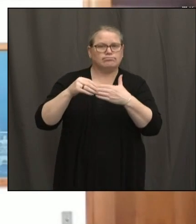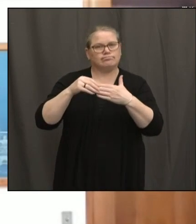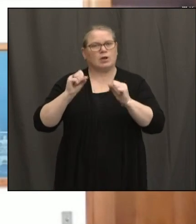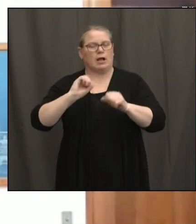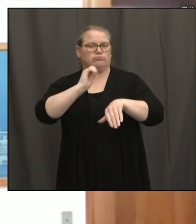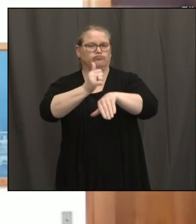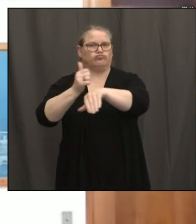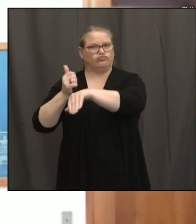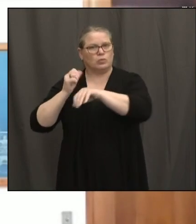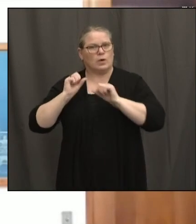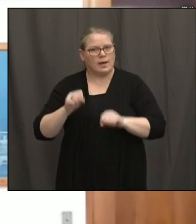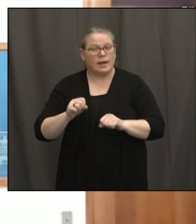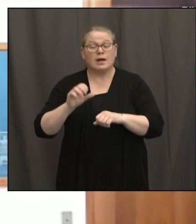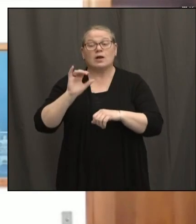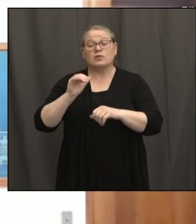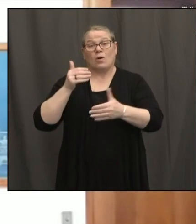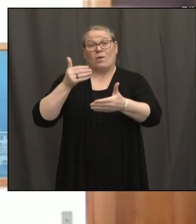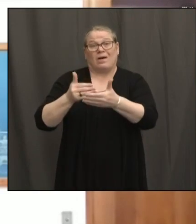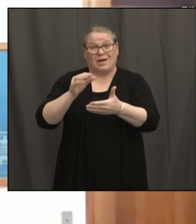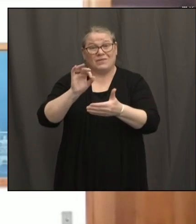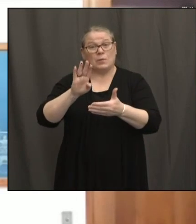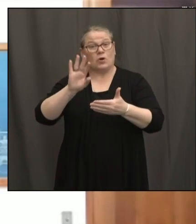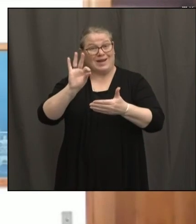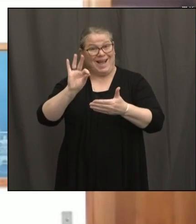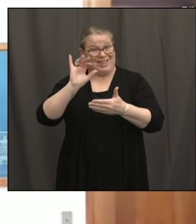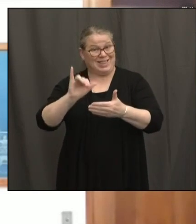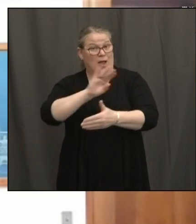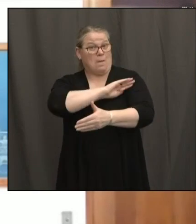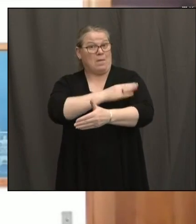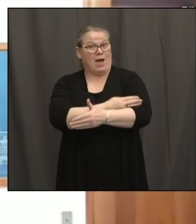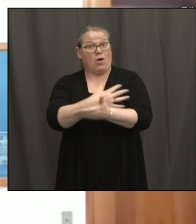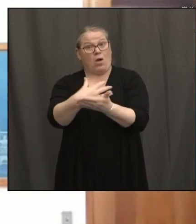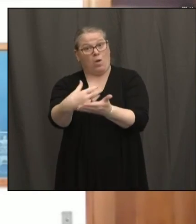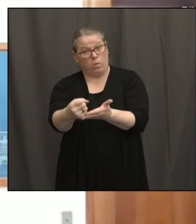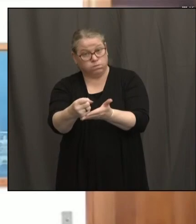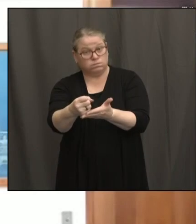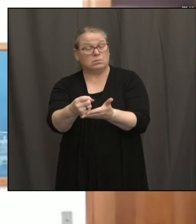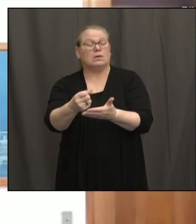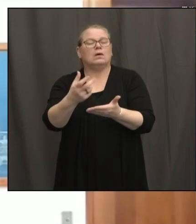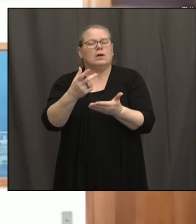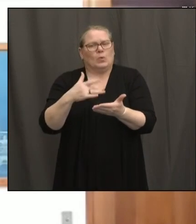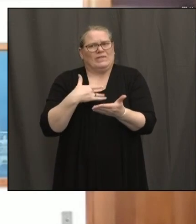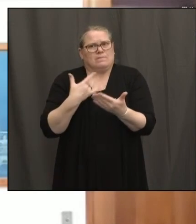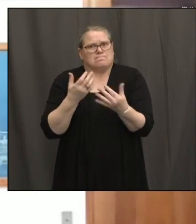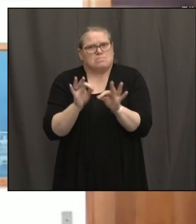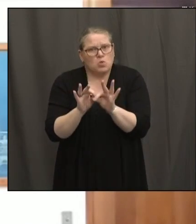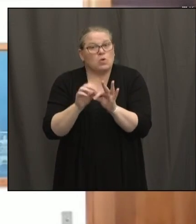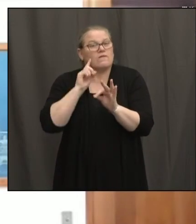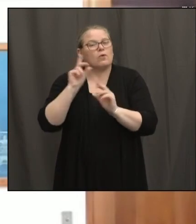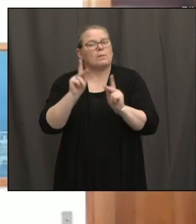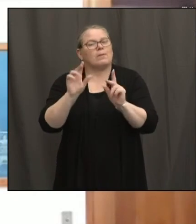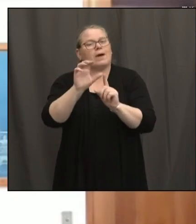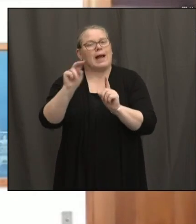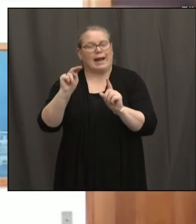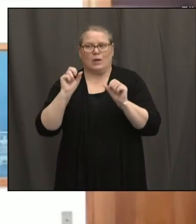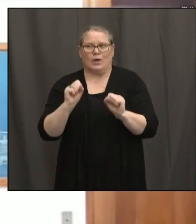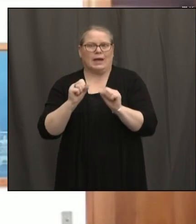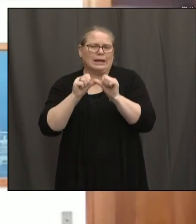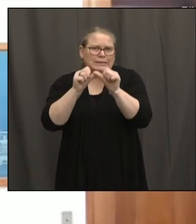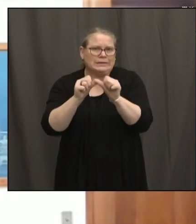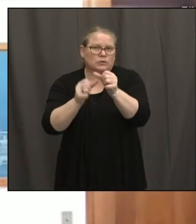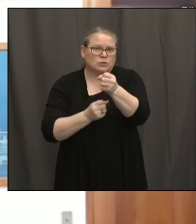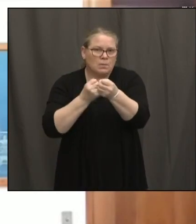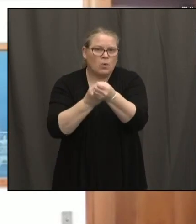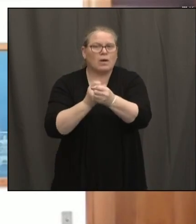date, we felt that it was imperative to provide clarity for the people of Connecticut, and also imperative for us to continue the